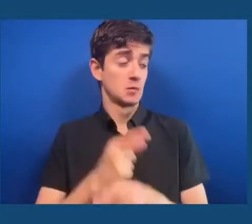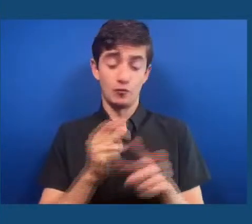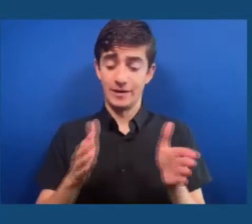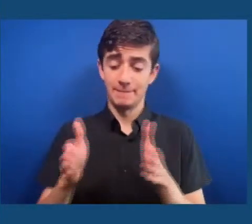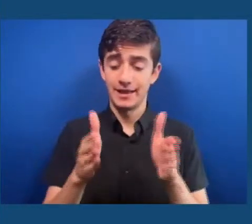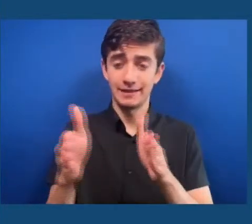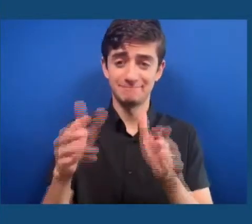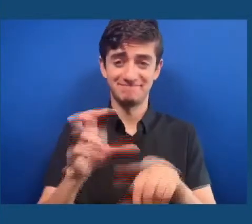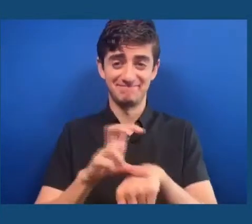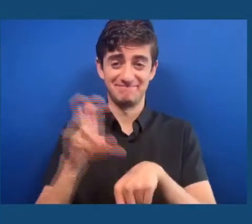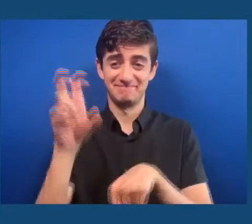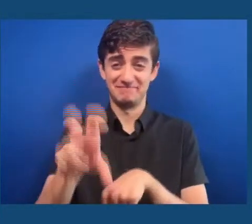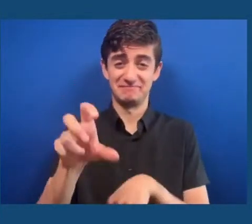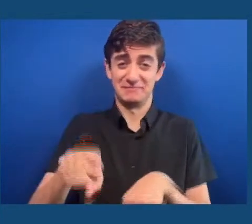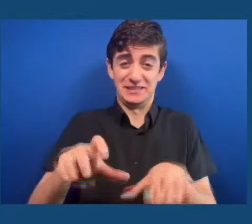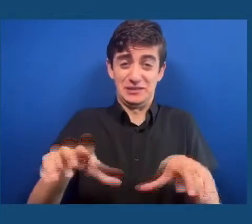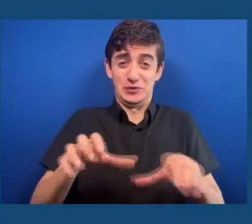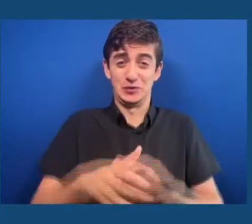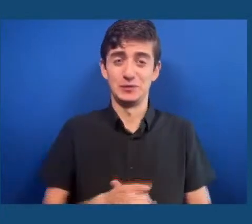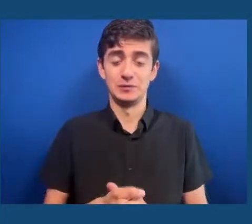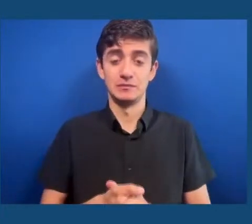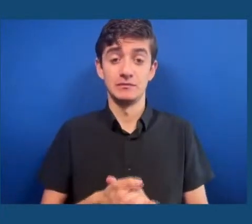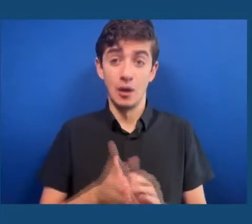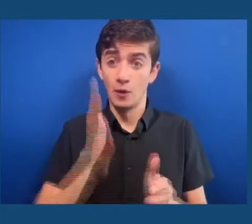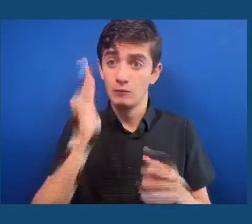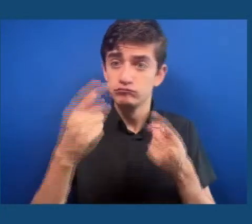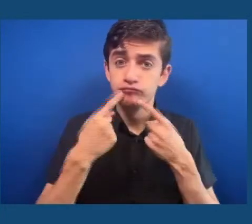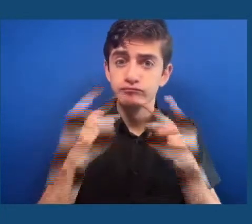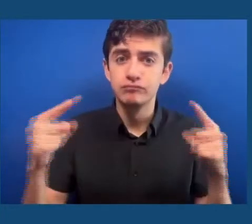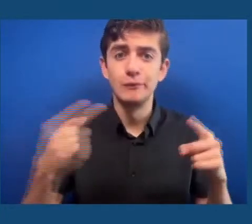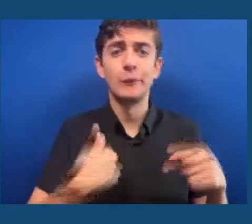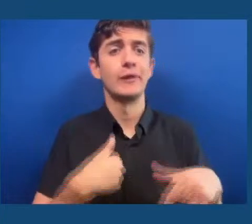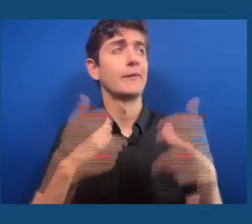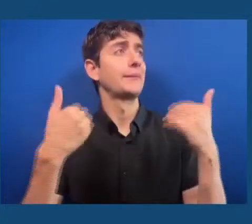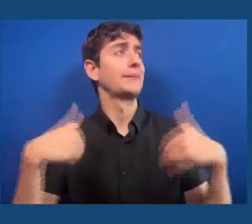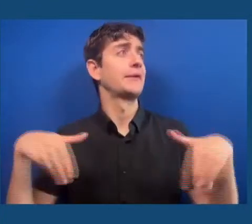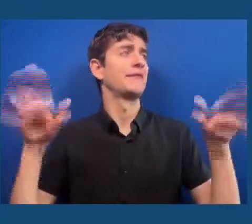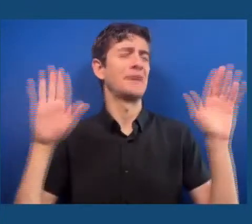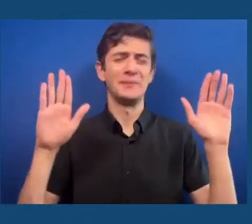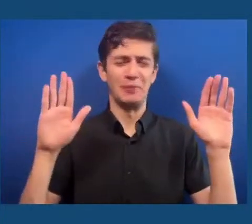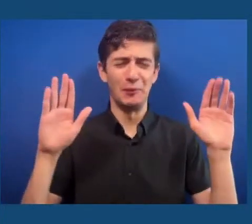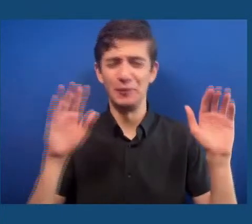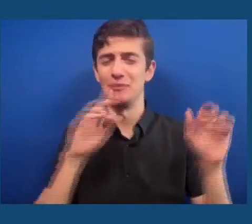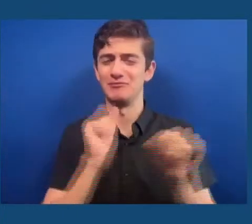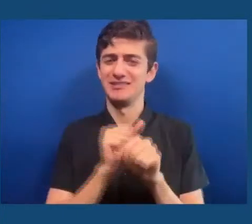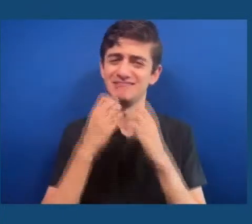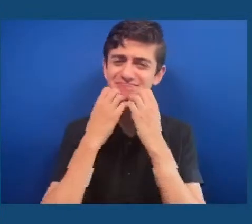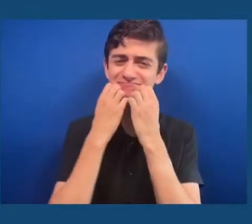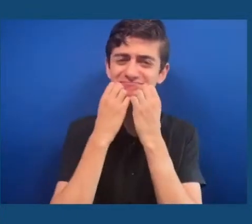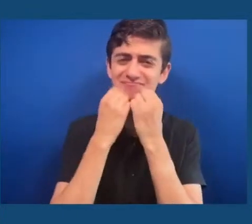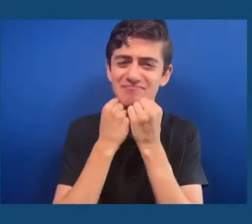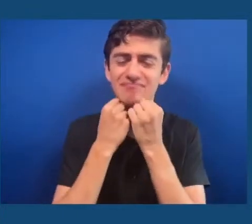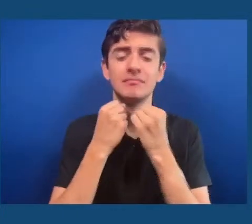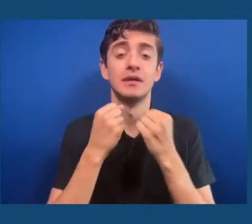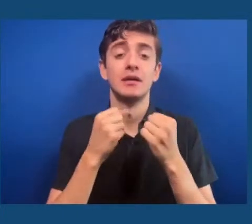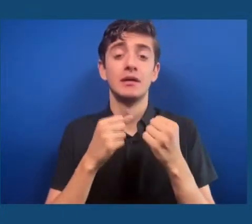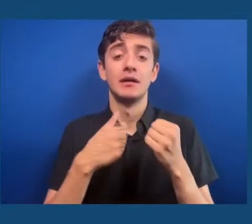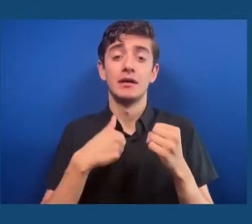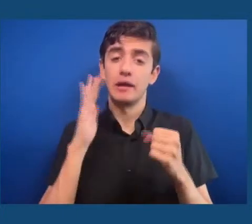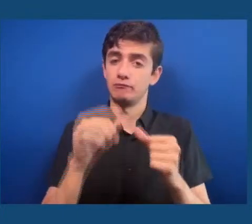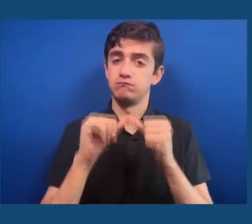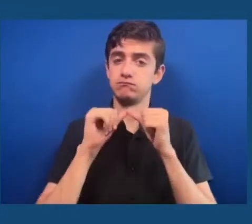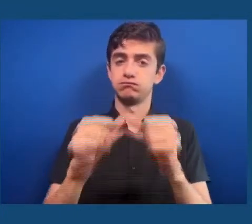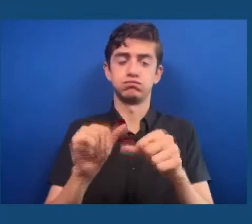and we'll get there. We're going to get there. We're not surrendering, right? This is too precious for all of us. And I'm going to continue working on projects like